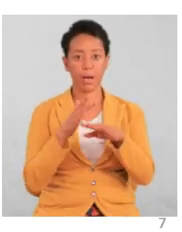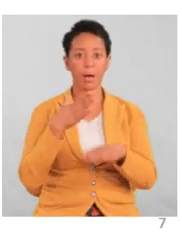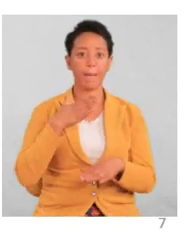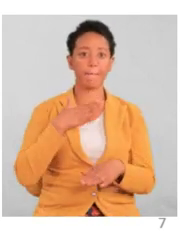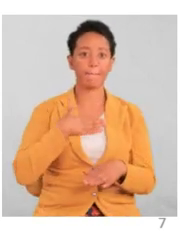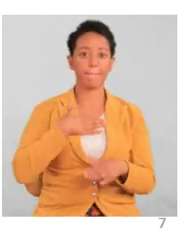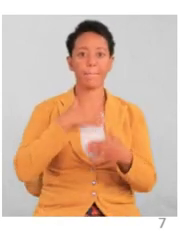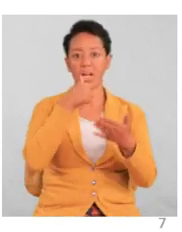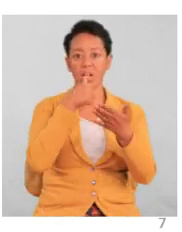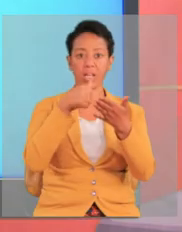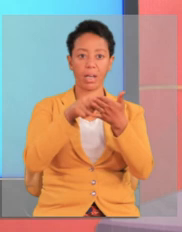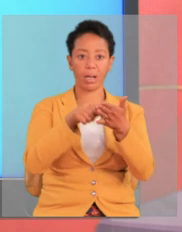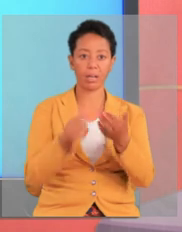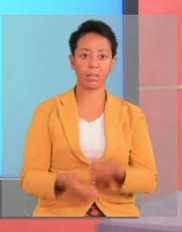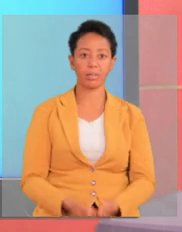She still